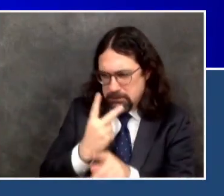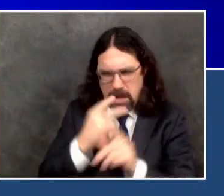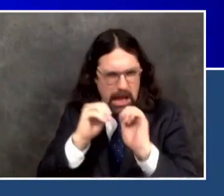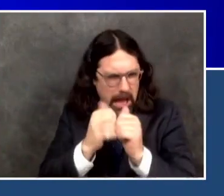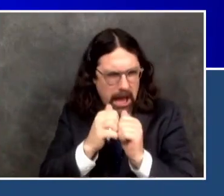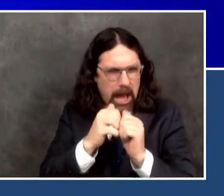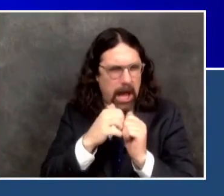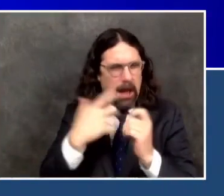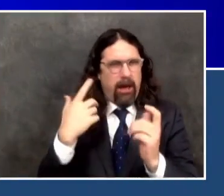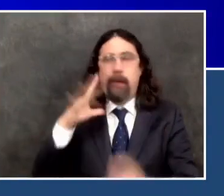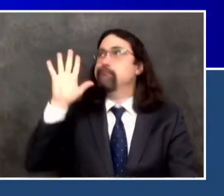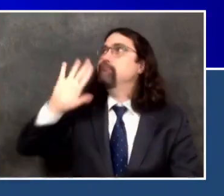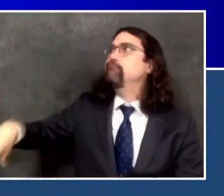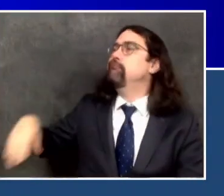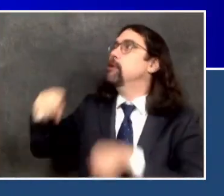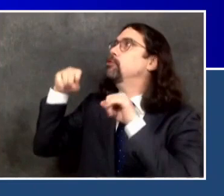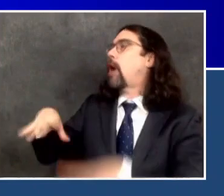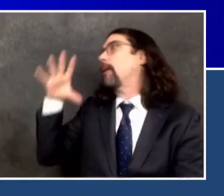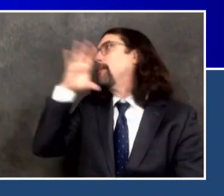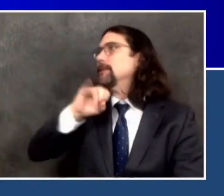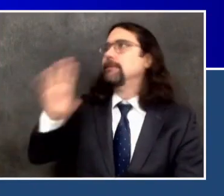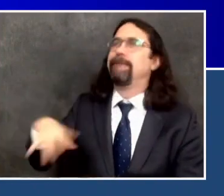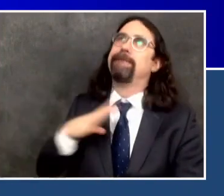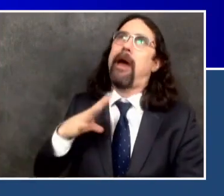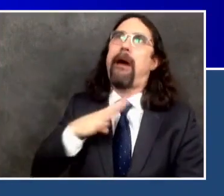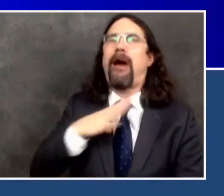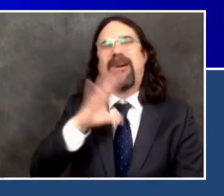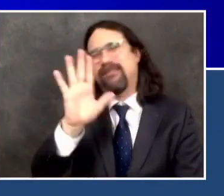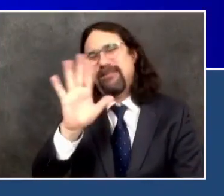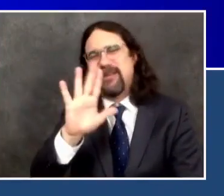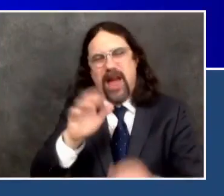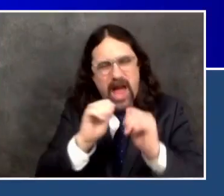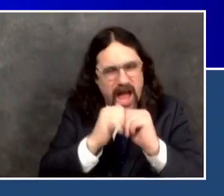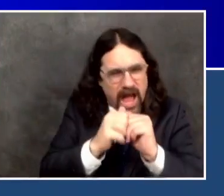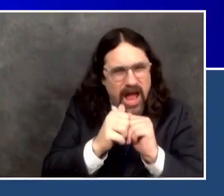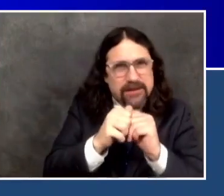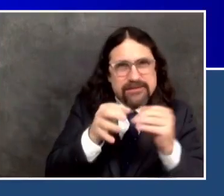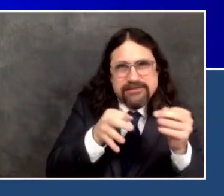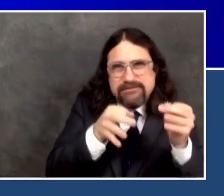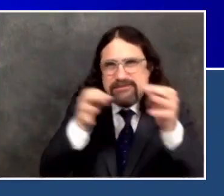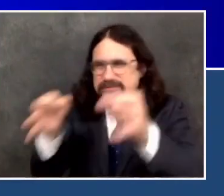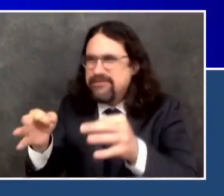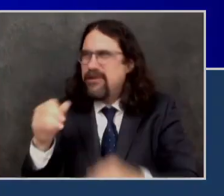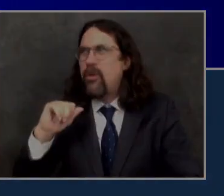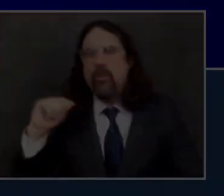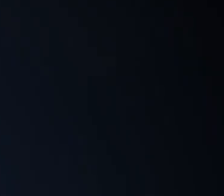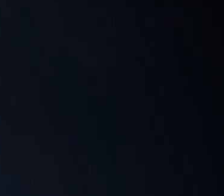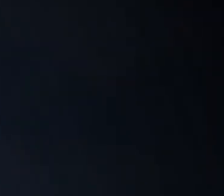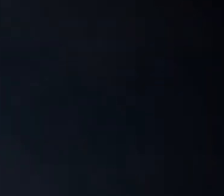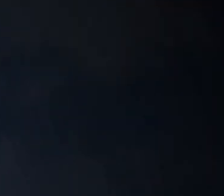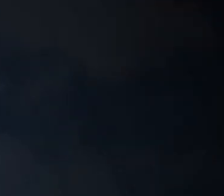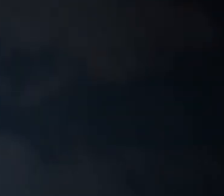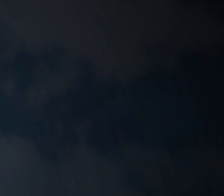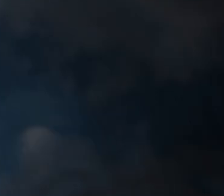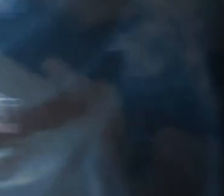events bring, that celebration, will be back. We're going to do it when it's the right time.